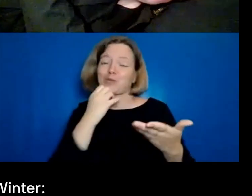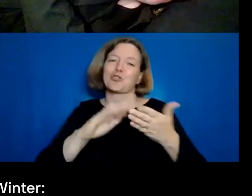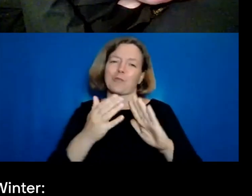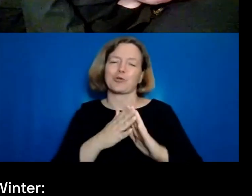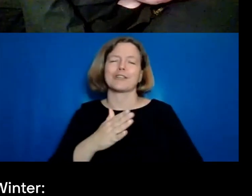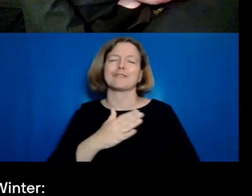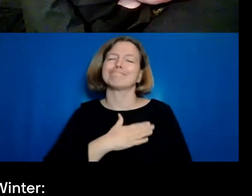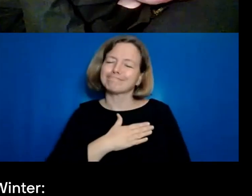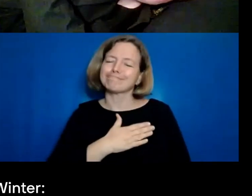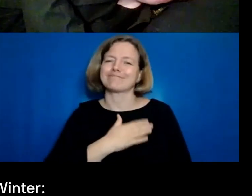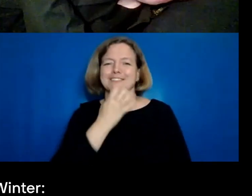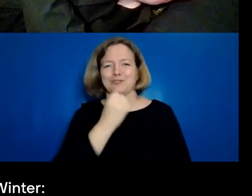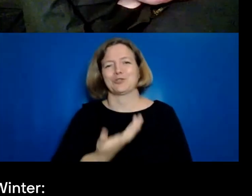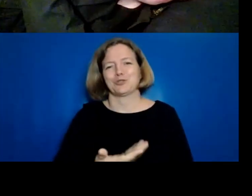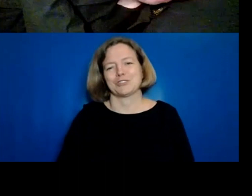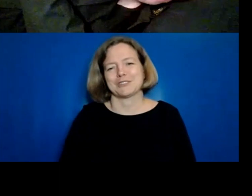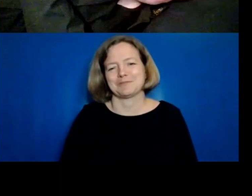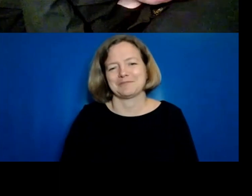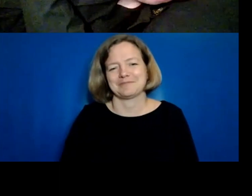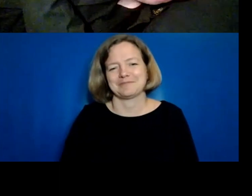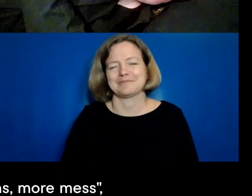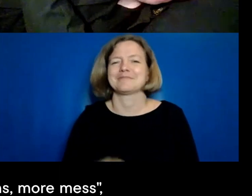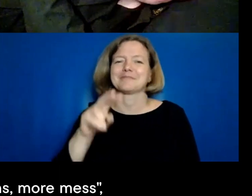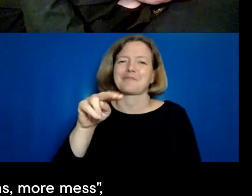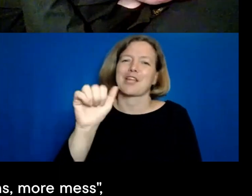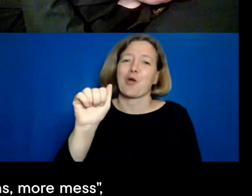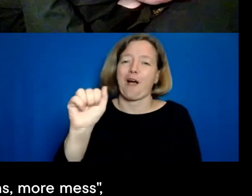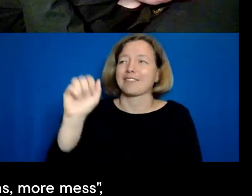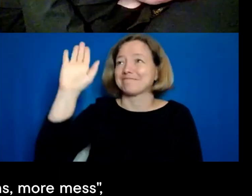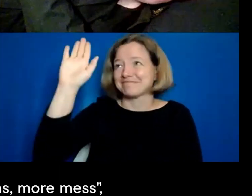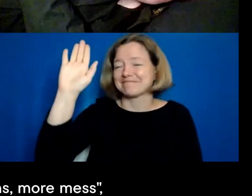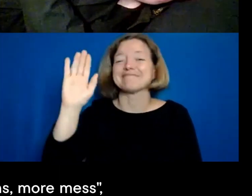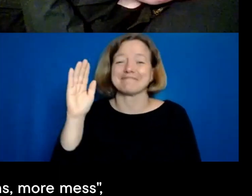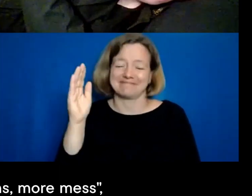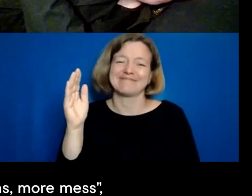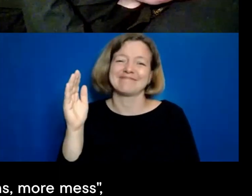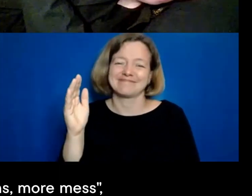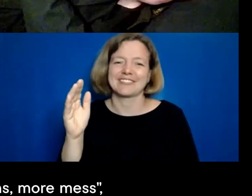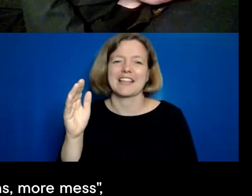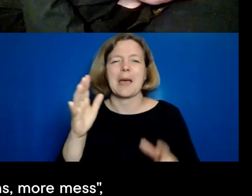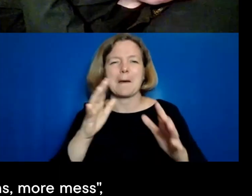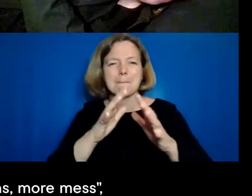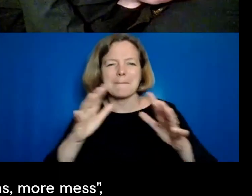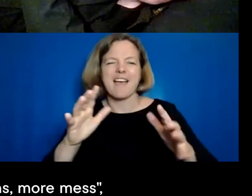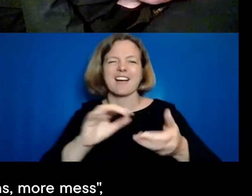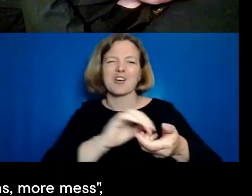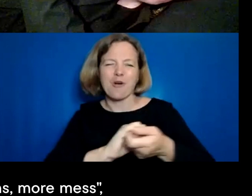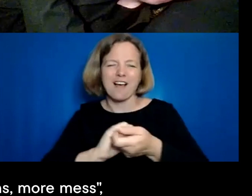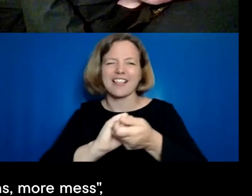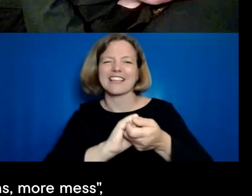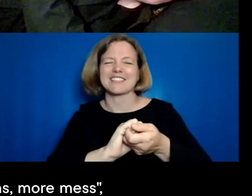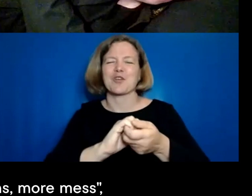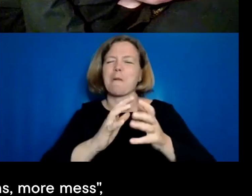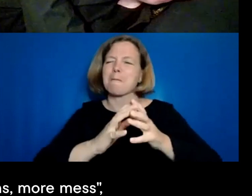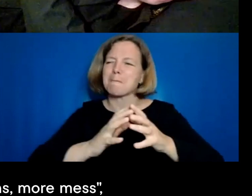That sounds really nice. More coalitions, more mess. I think that would make a